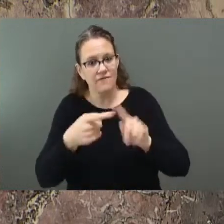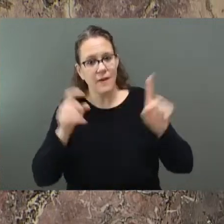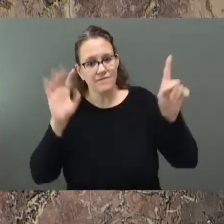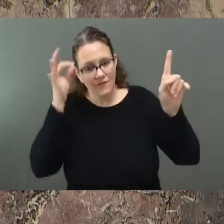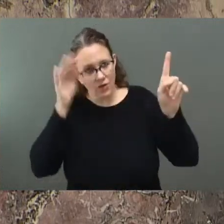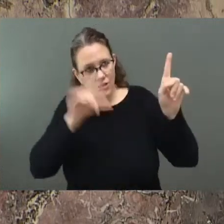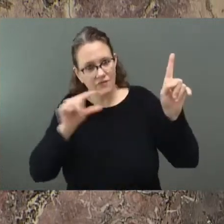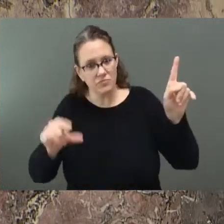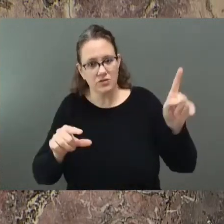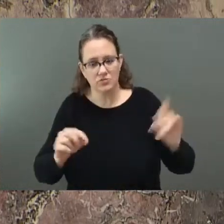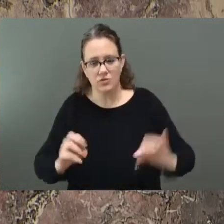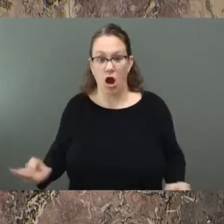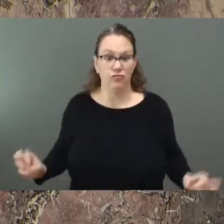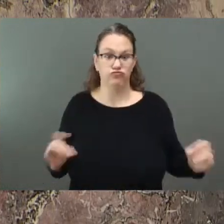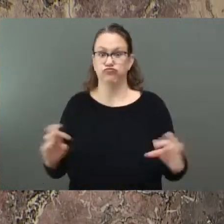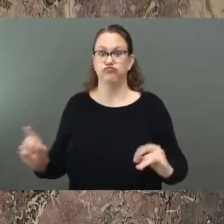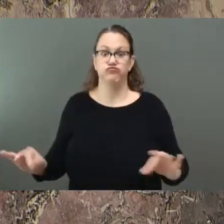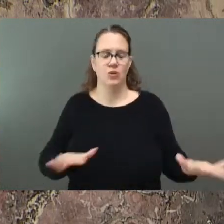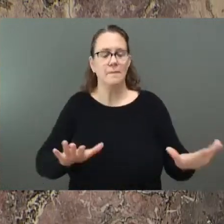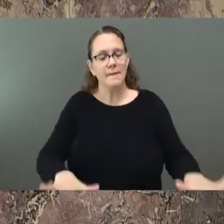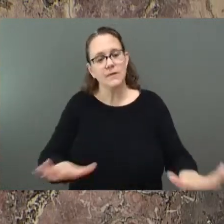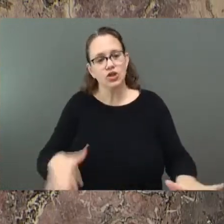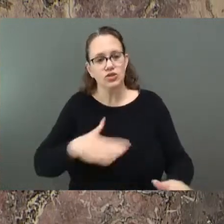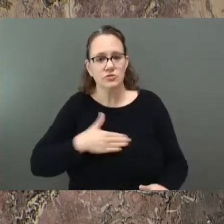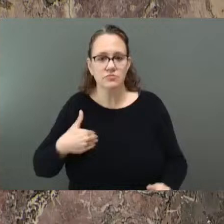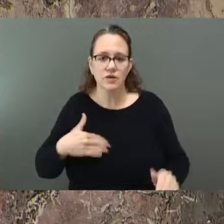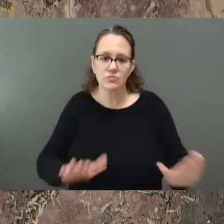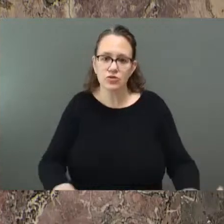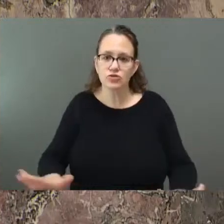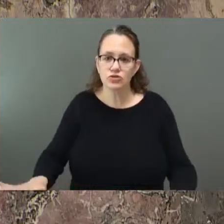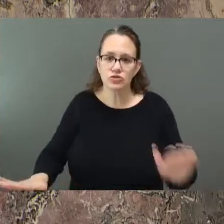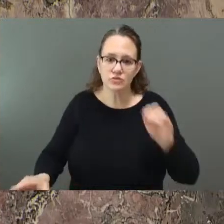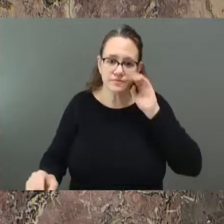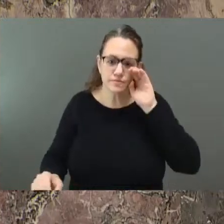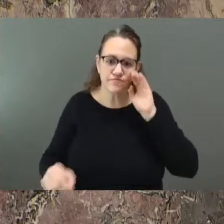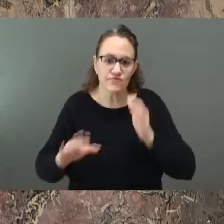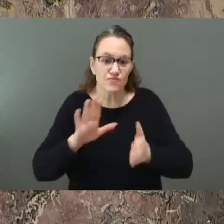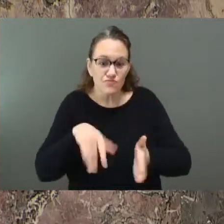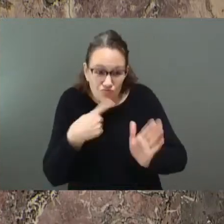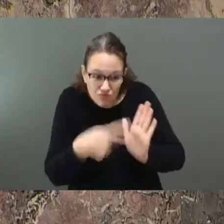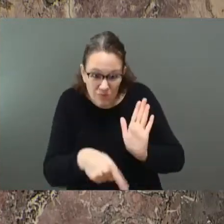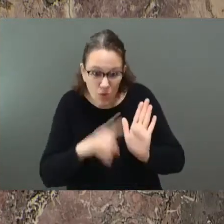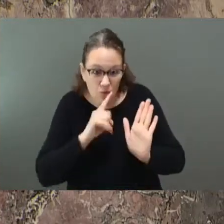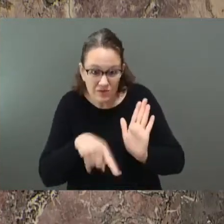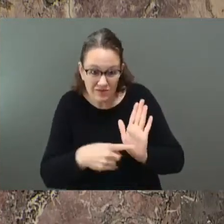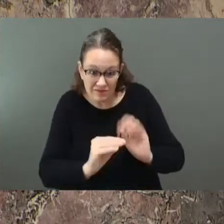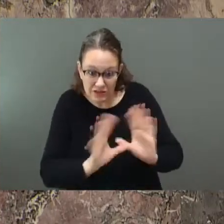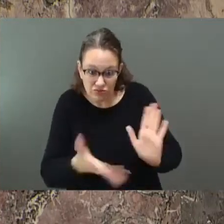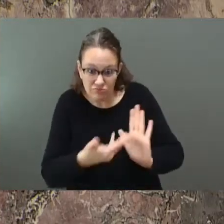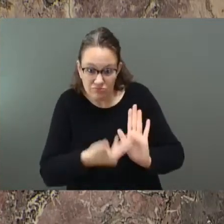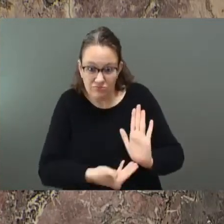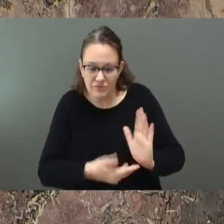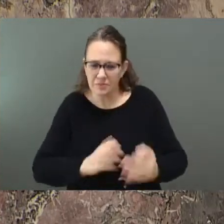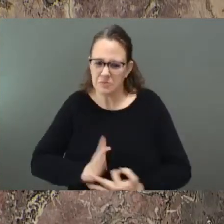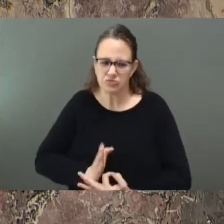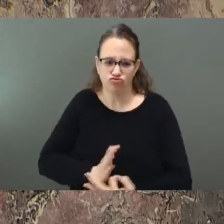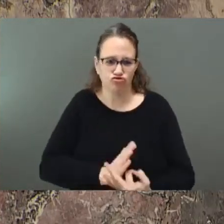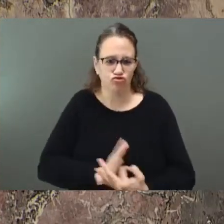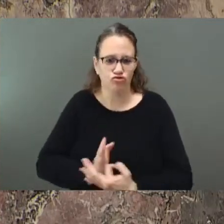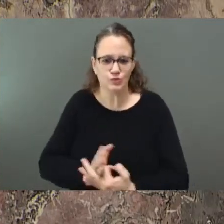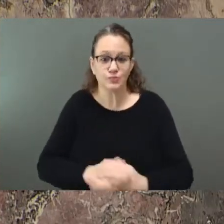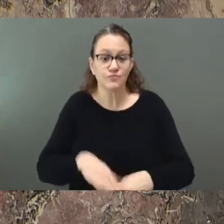Because the report is very clear. The report acknowledges that their ability...